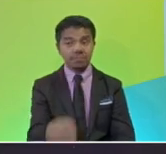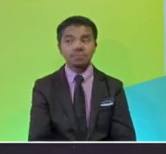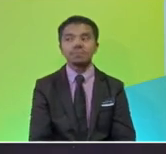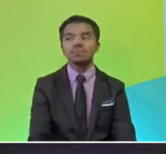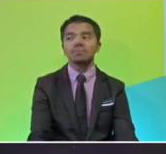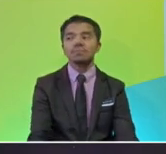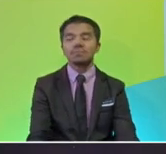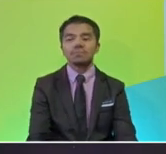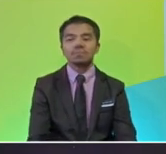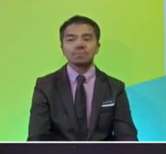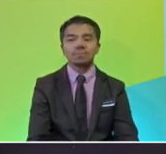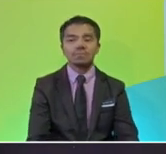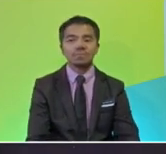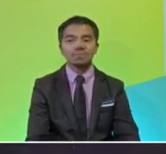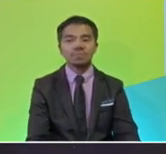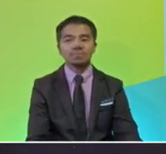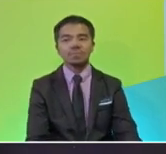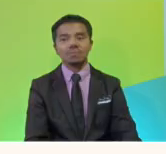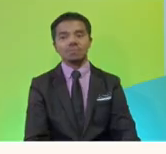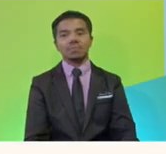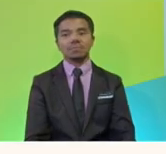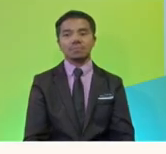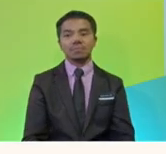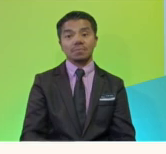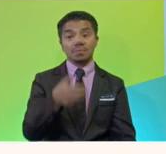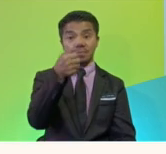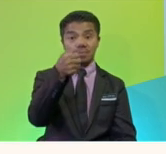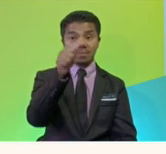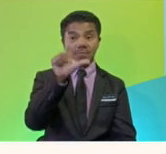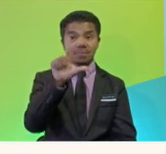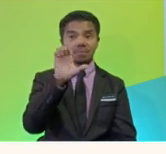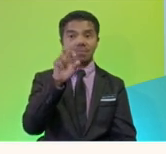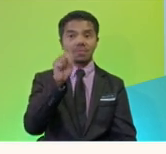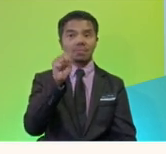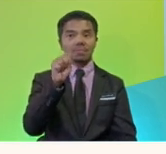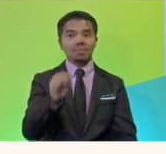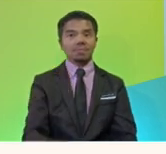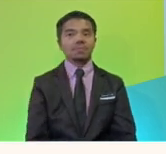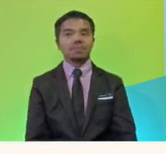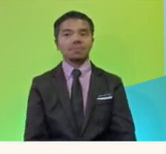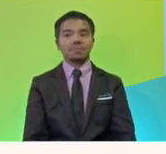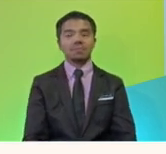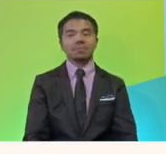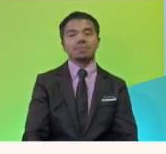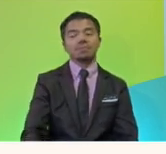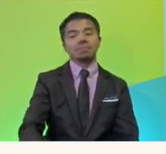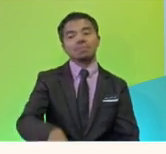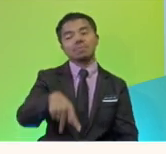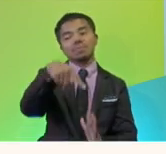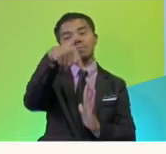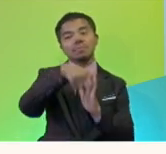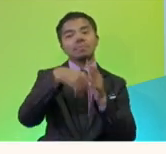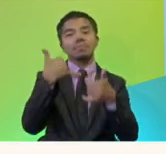of the school handball players. Mm-hmm. He and his team have won many competitions. Okay. They